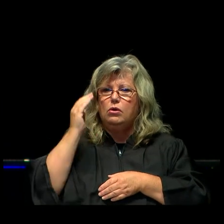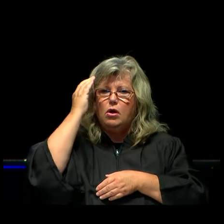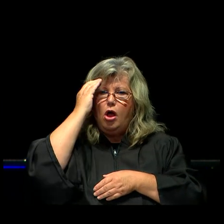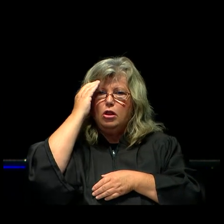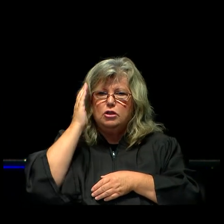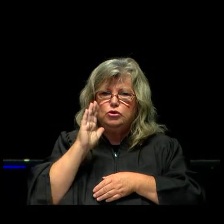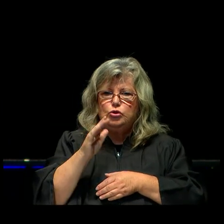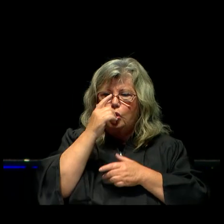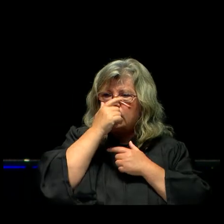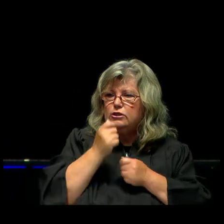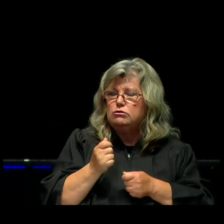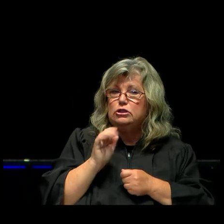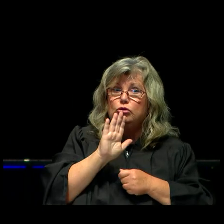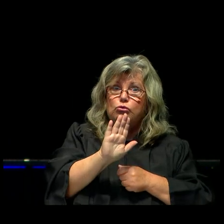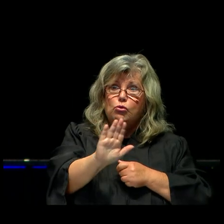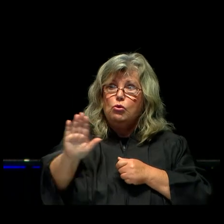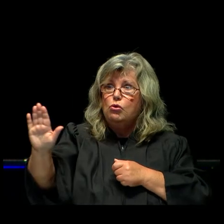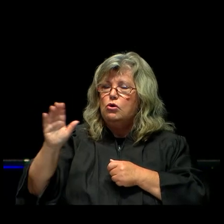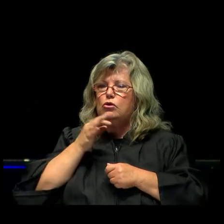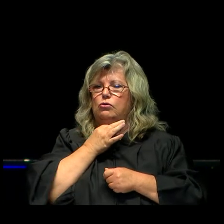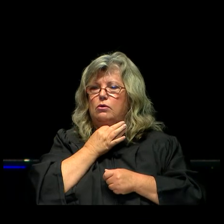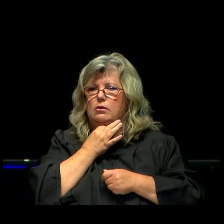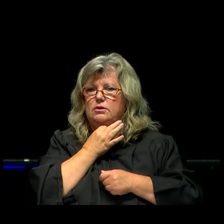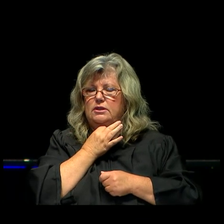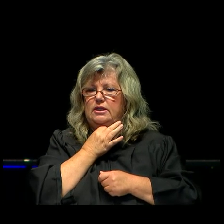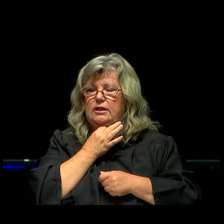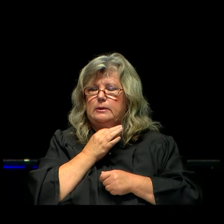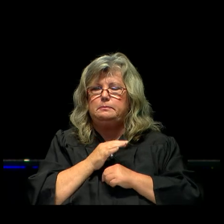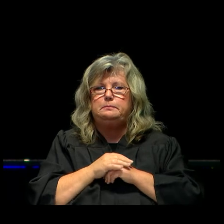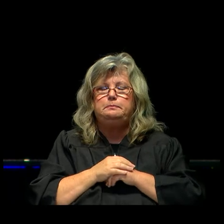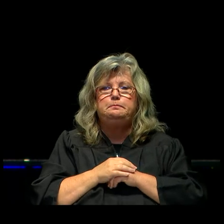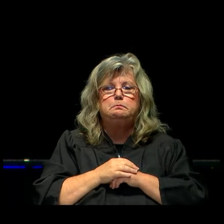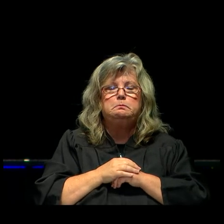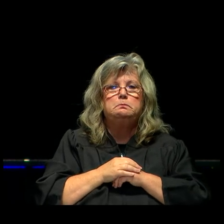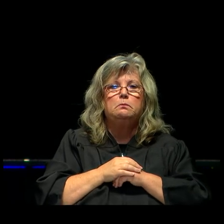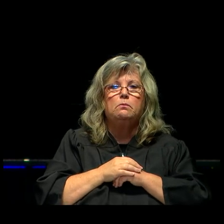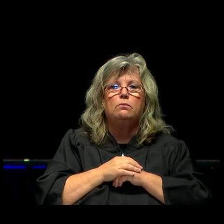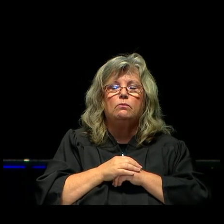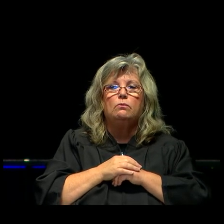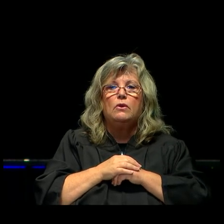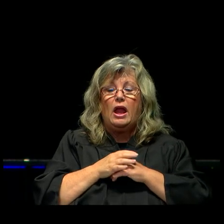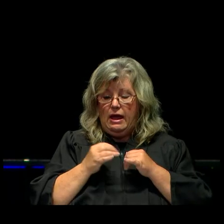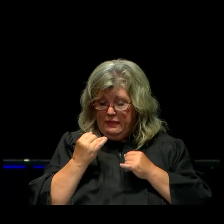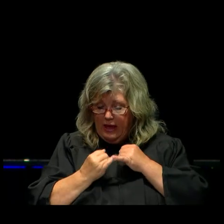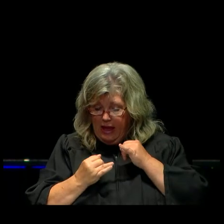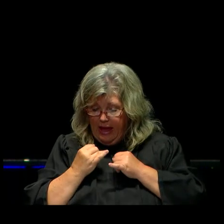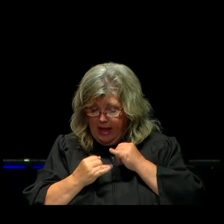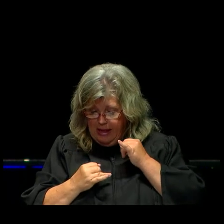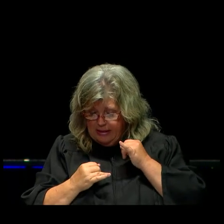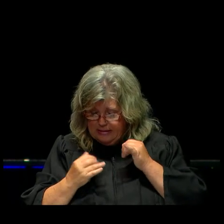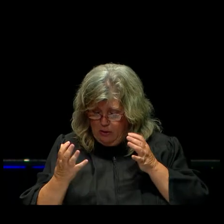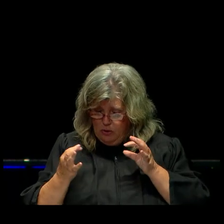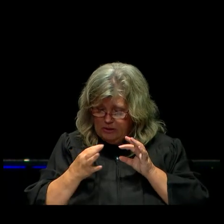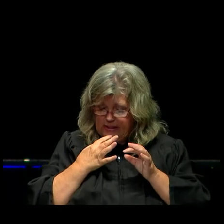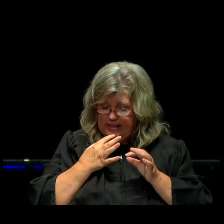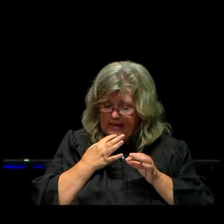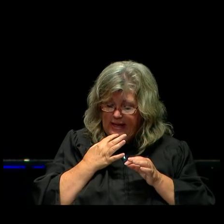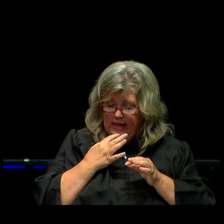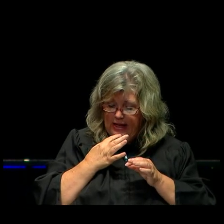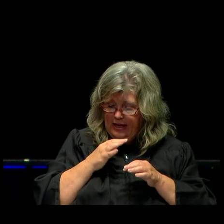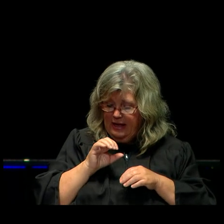interest, your own curiosity. So what I say in the end here is, using